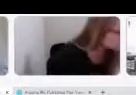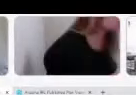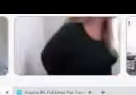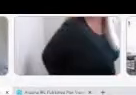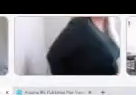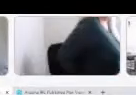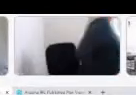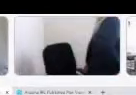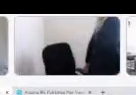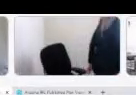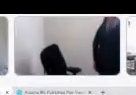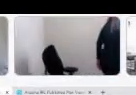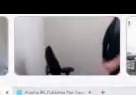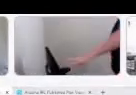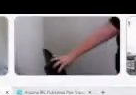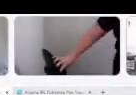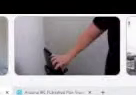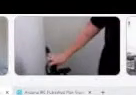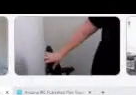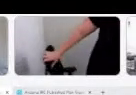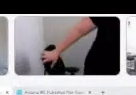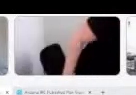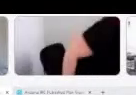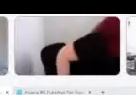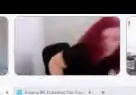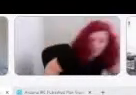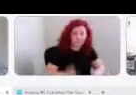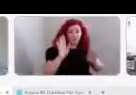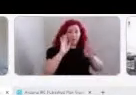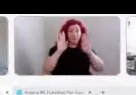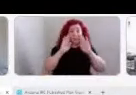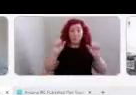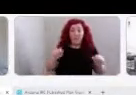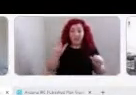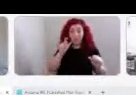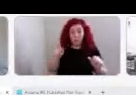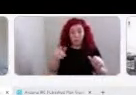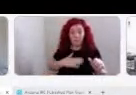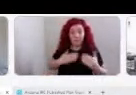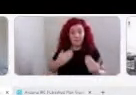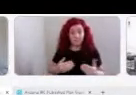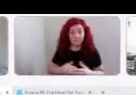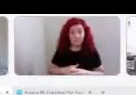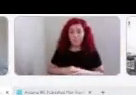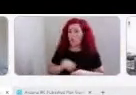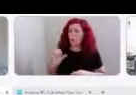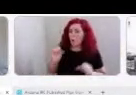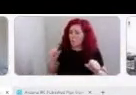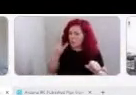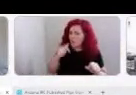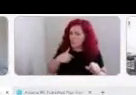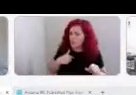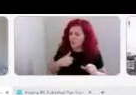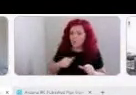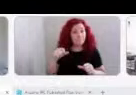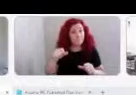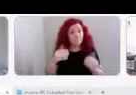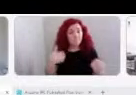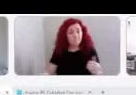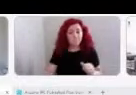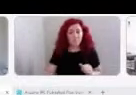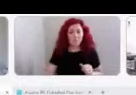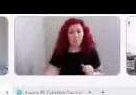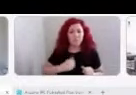hello hello hello mr neckt we can hear you please pretend oh can you hear me i'm